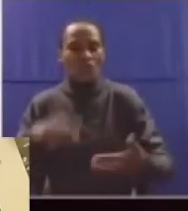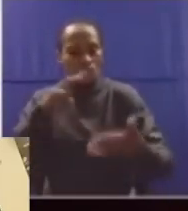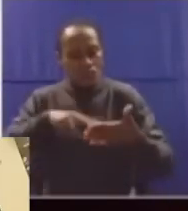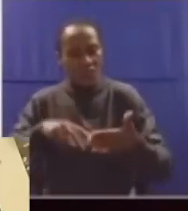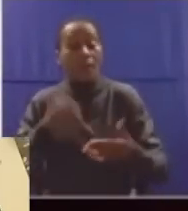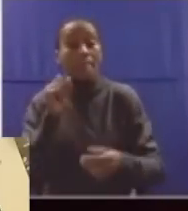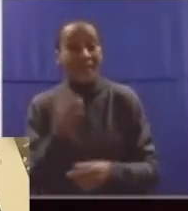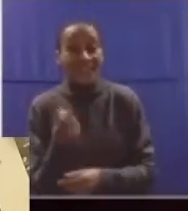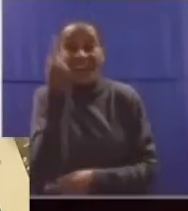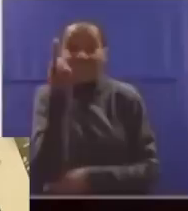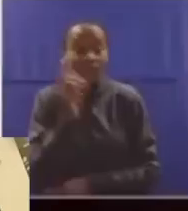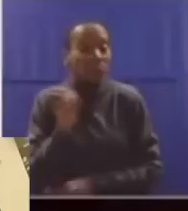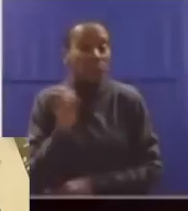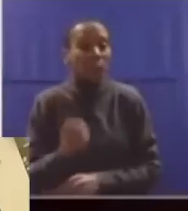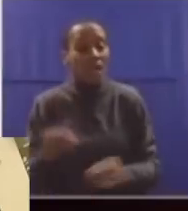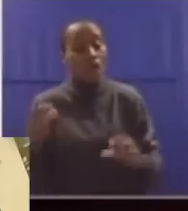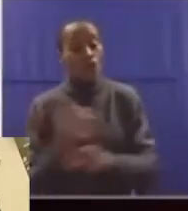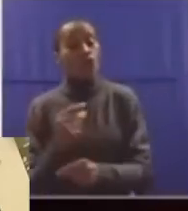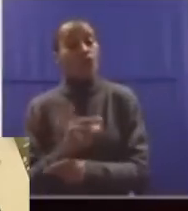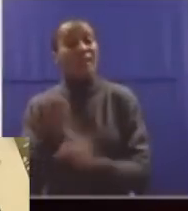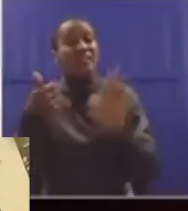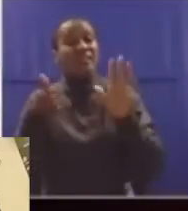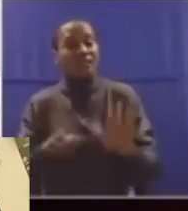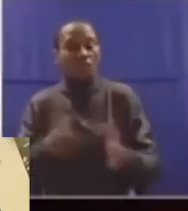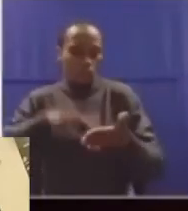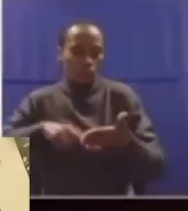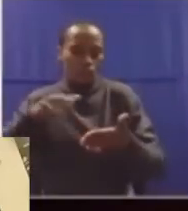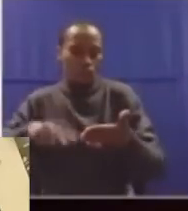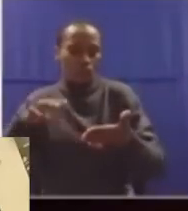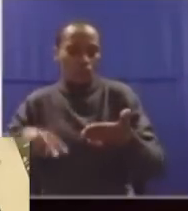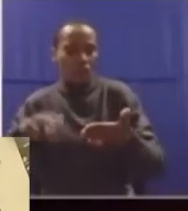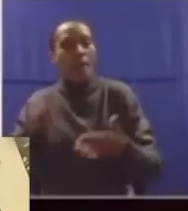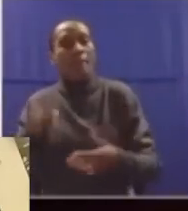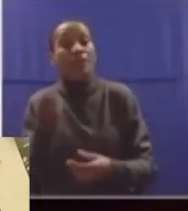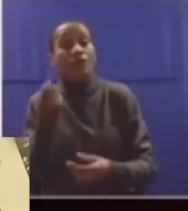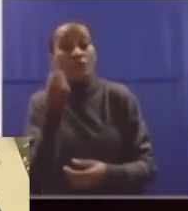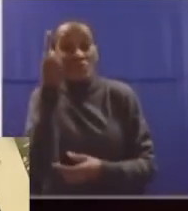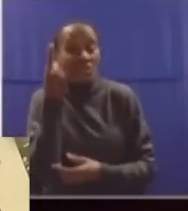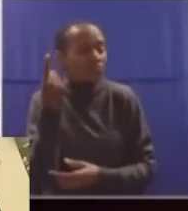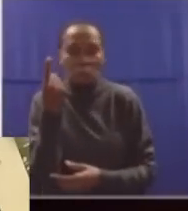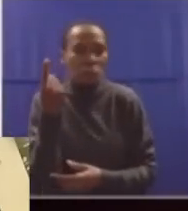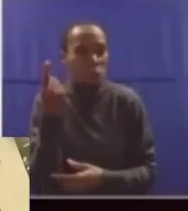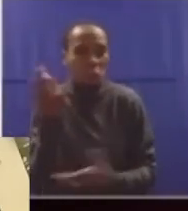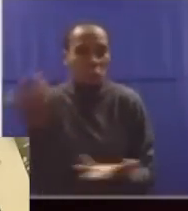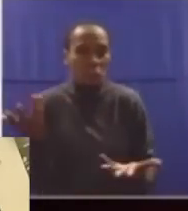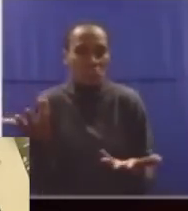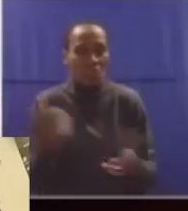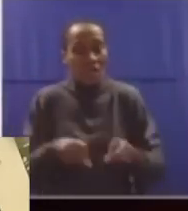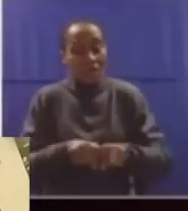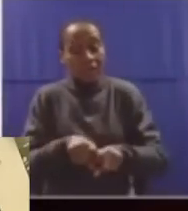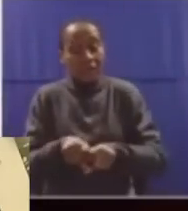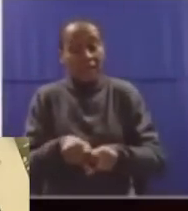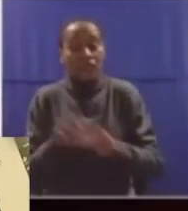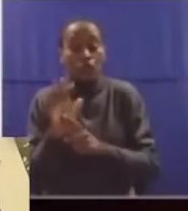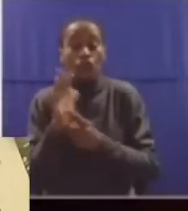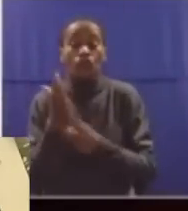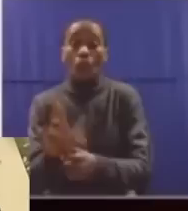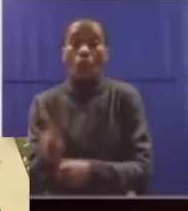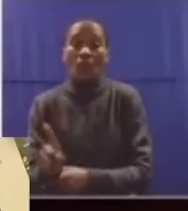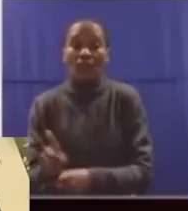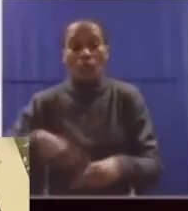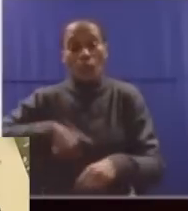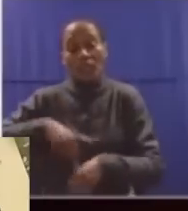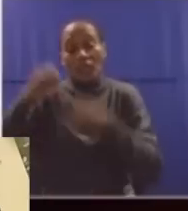than half of grade 6 children can't read for meaning when tested on grade 4 levels. These tests show that we have lost a